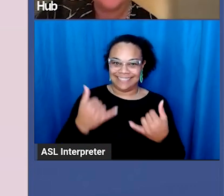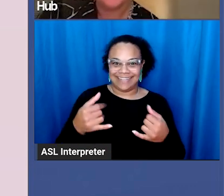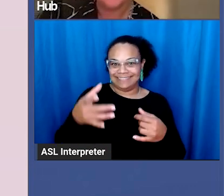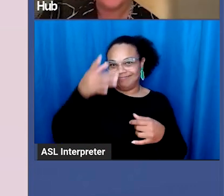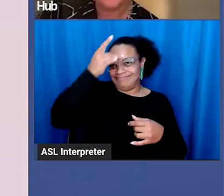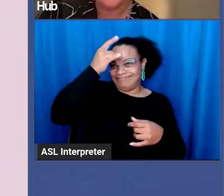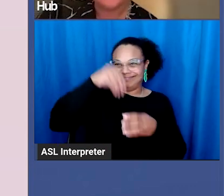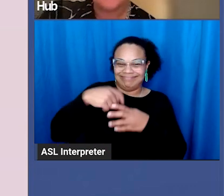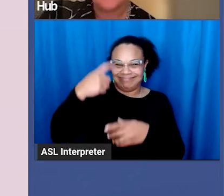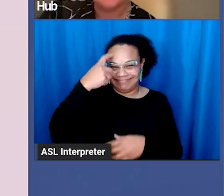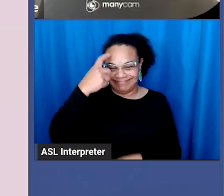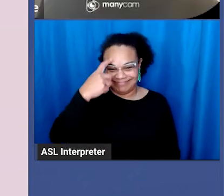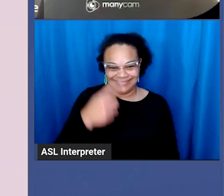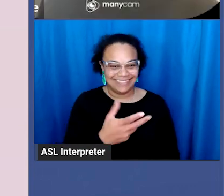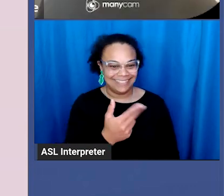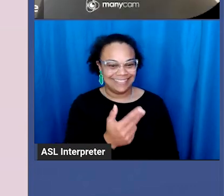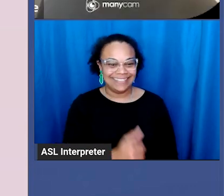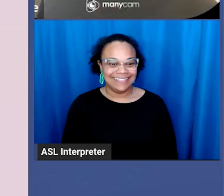one.